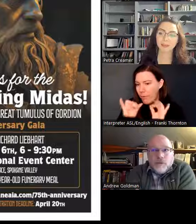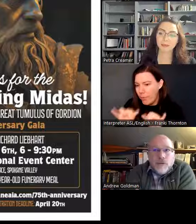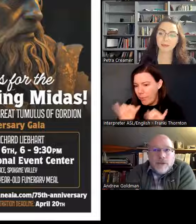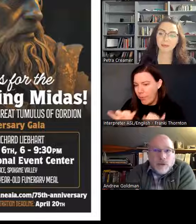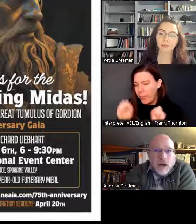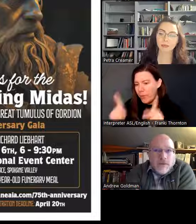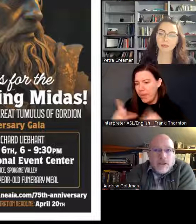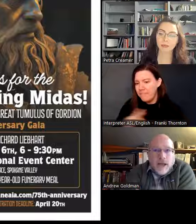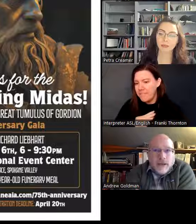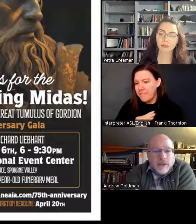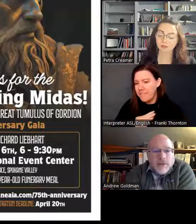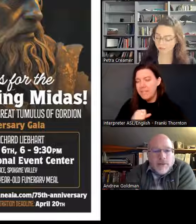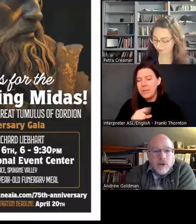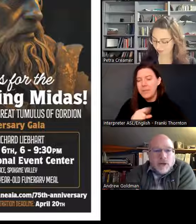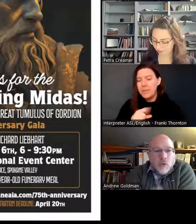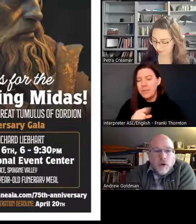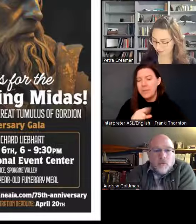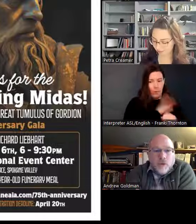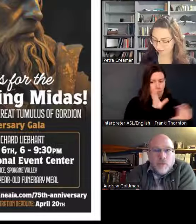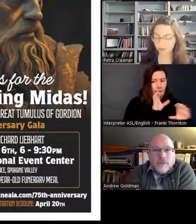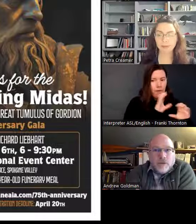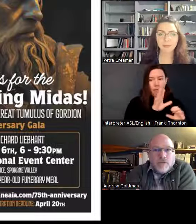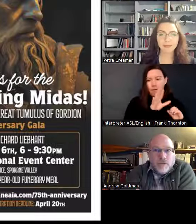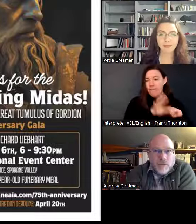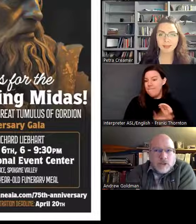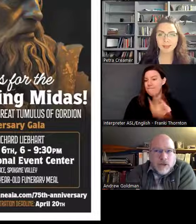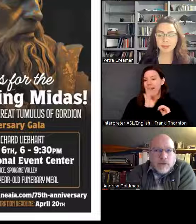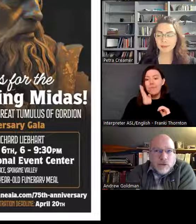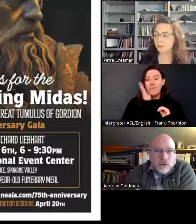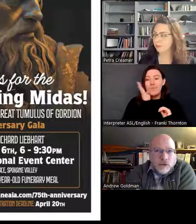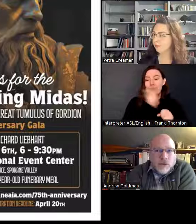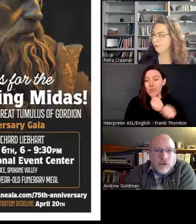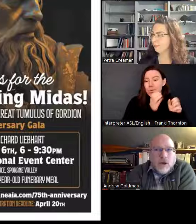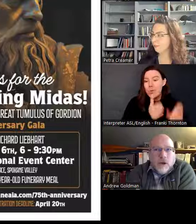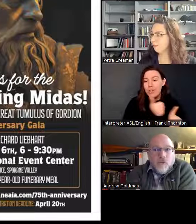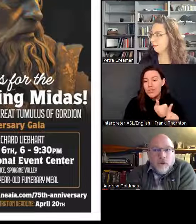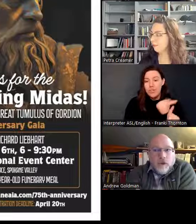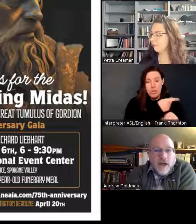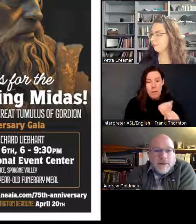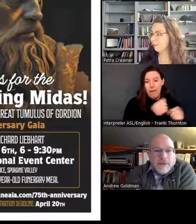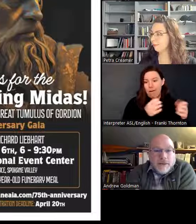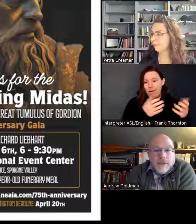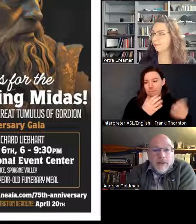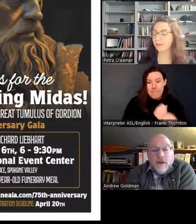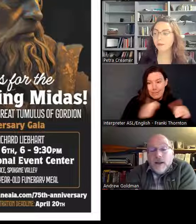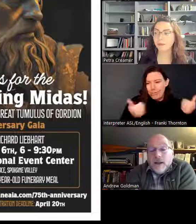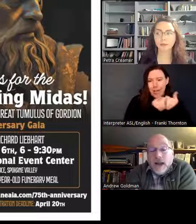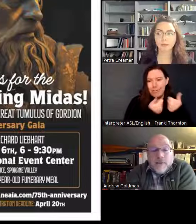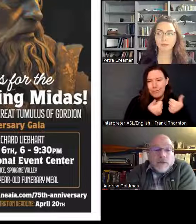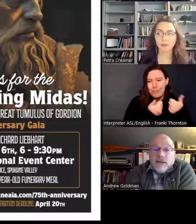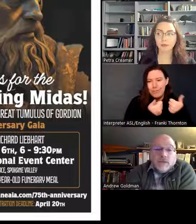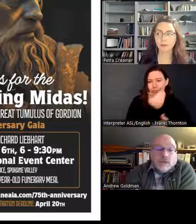who took on the challenge, and they created a wonderful beverage, very much like the original, for the event. And then